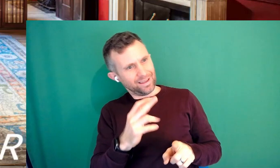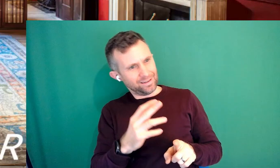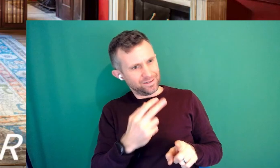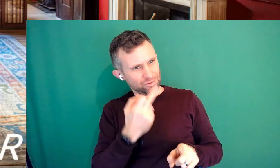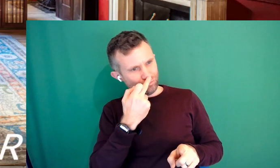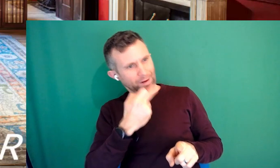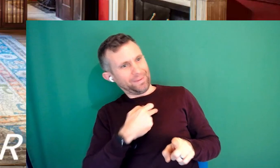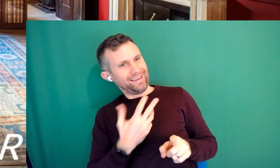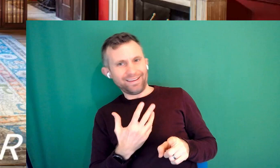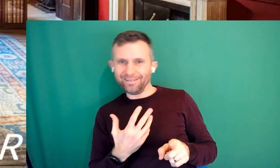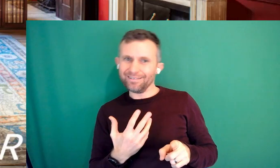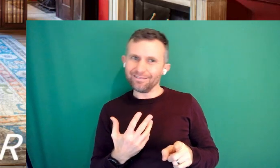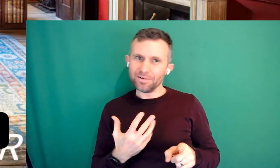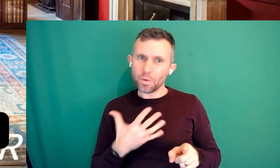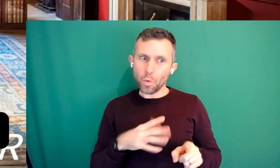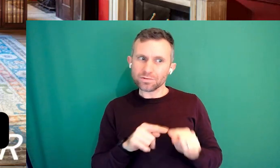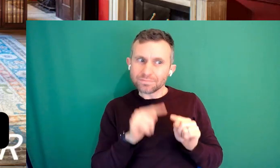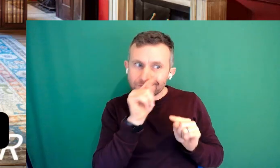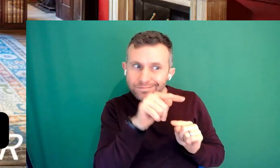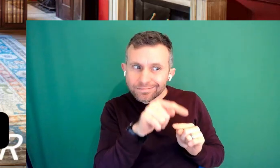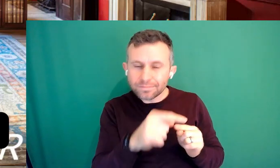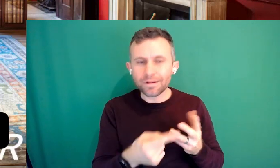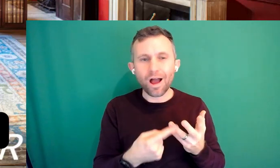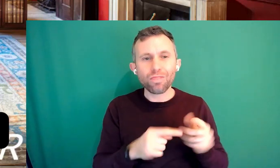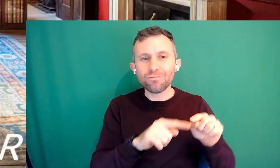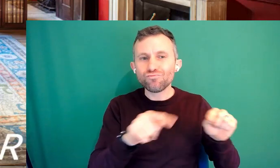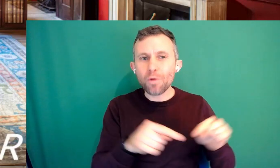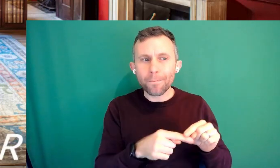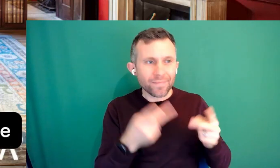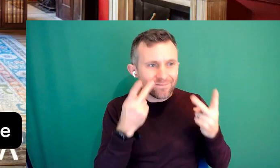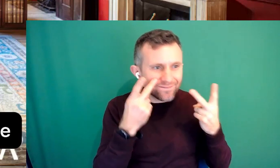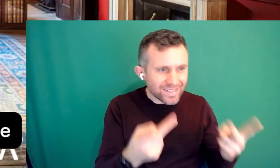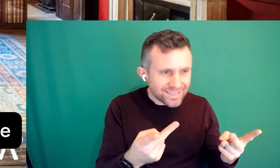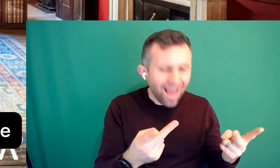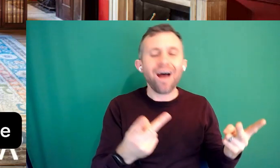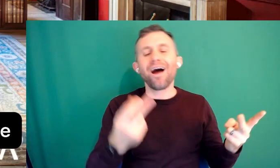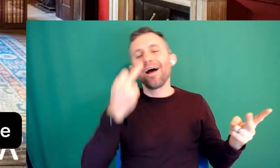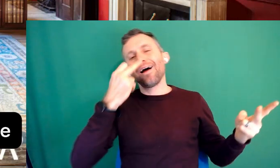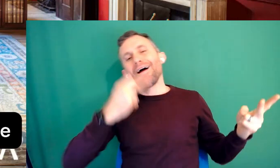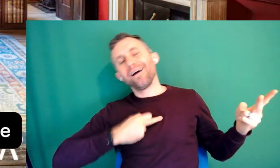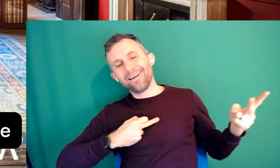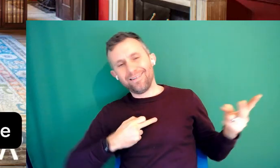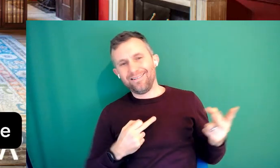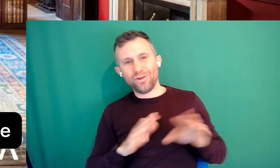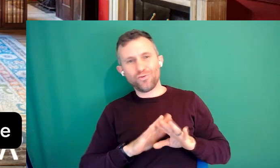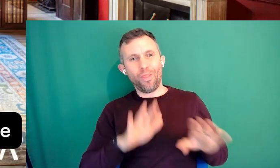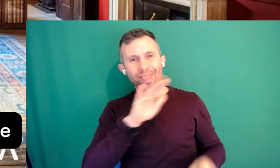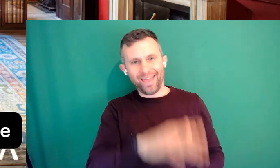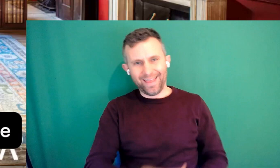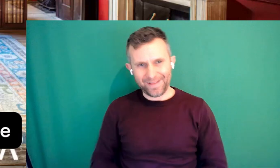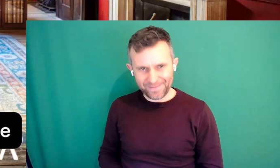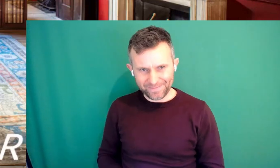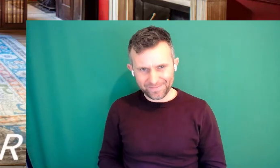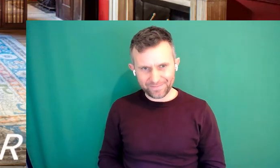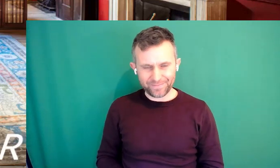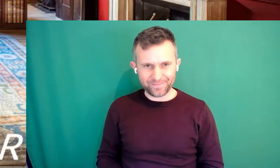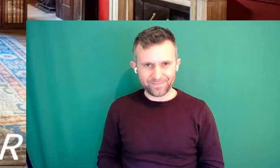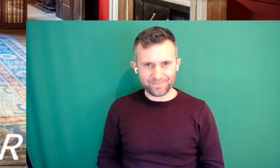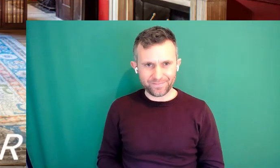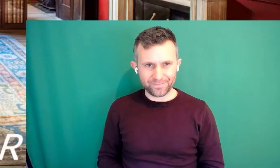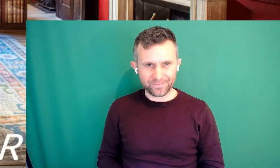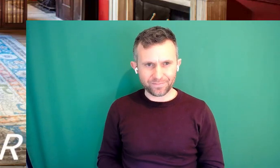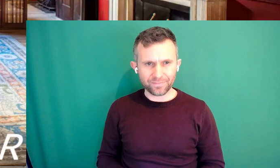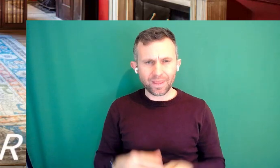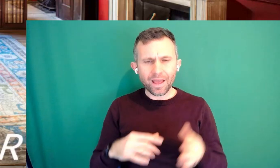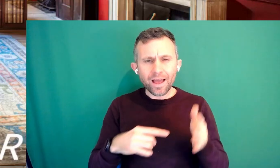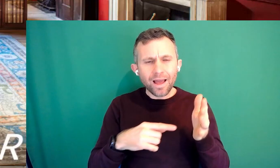camera. I was using my good camera, but I'll just change to this one and hope that it's okay. Thank you. Thank you, Tim. Thank you. Sorry, everyone.